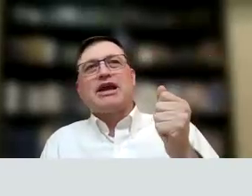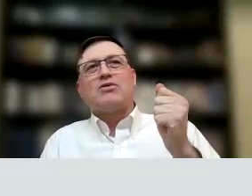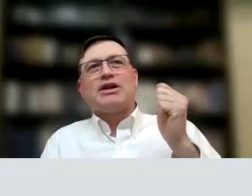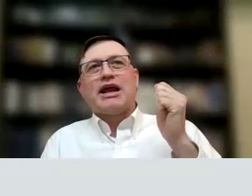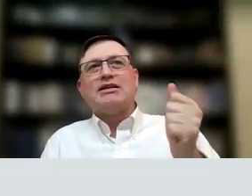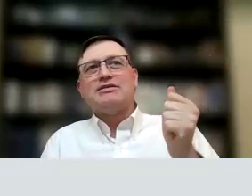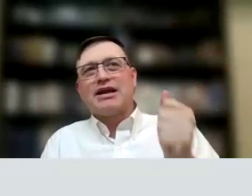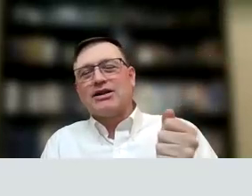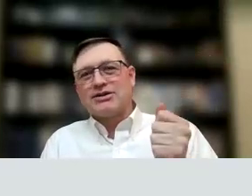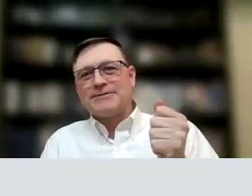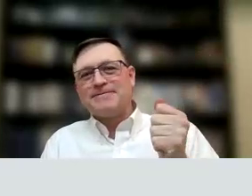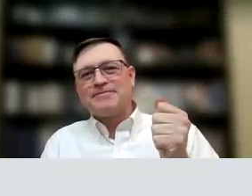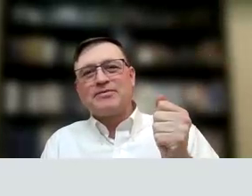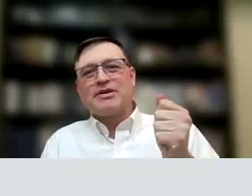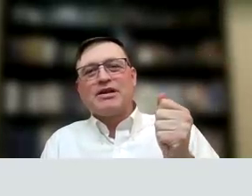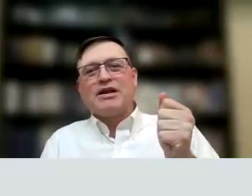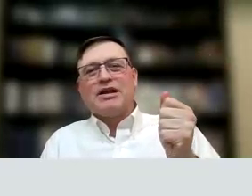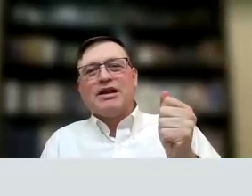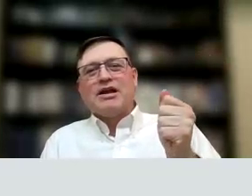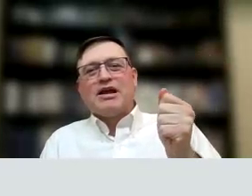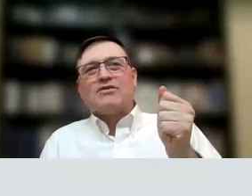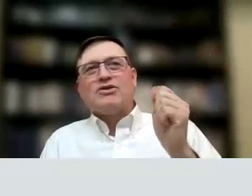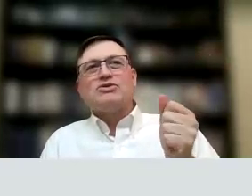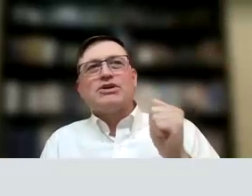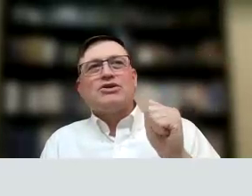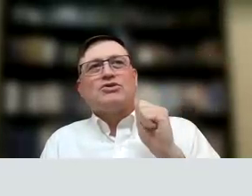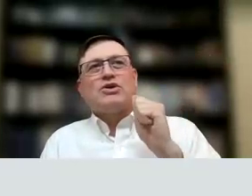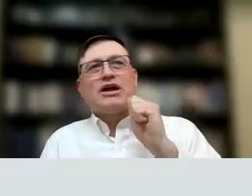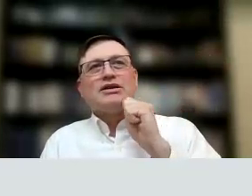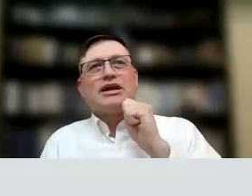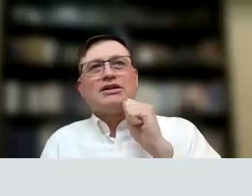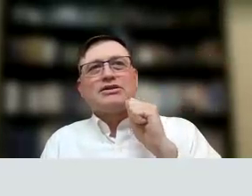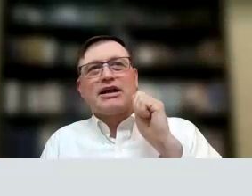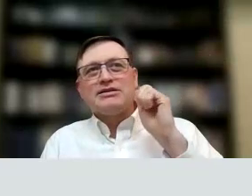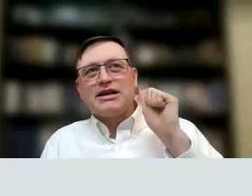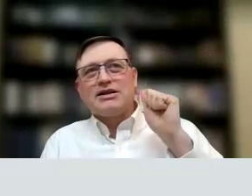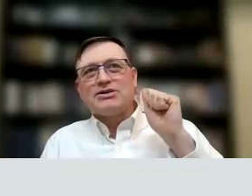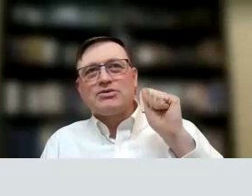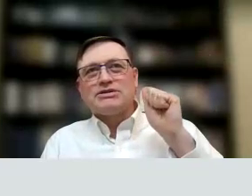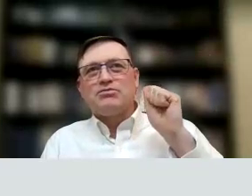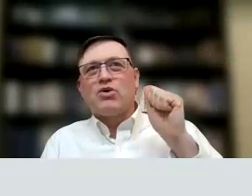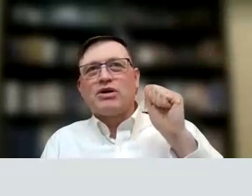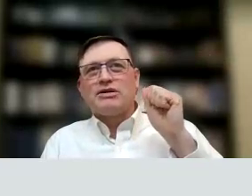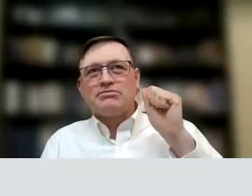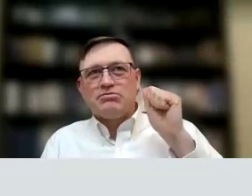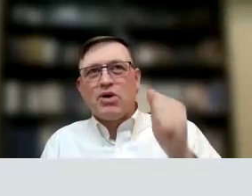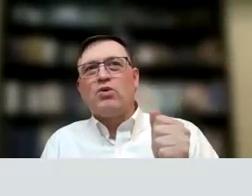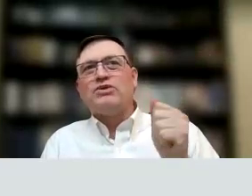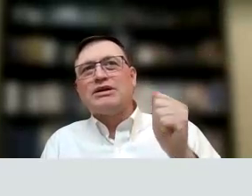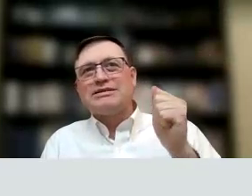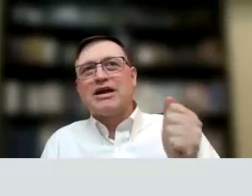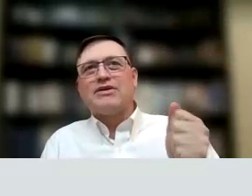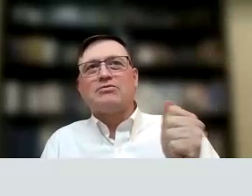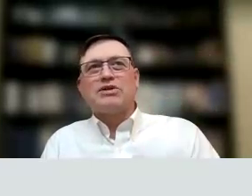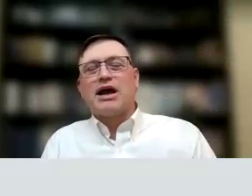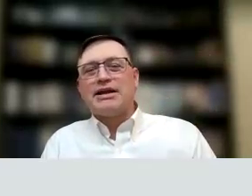difficult to understand what Helen Keller. For those that don't know Helen Keller was born